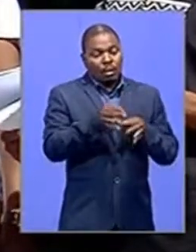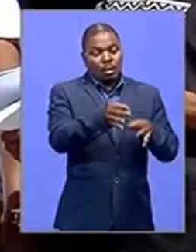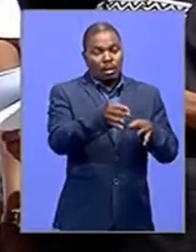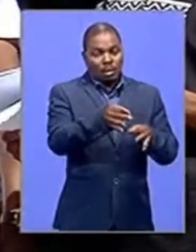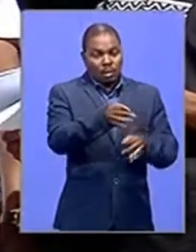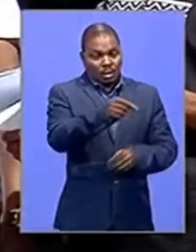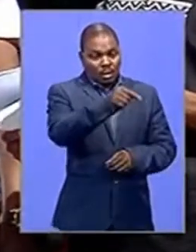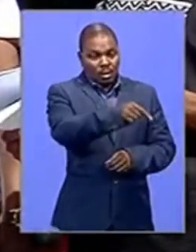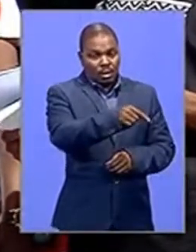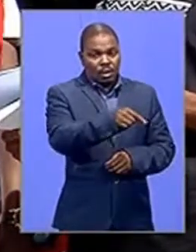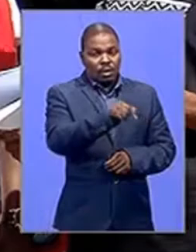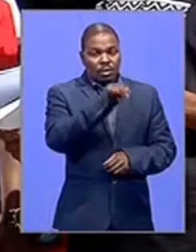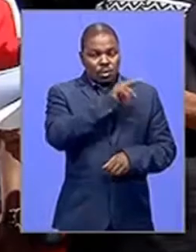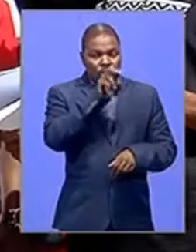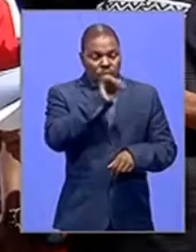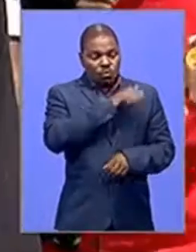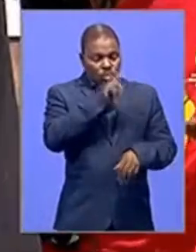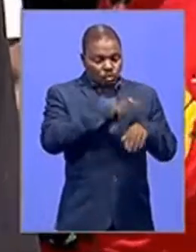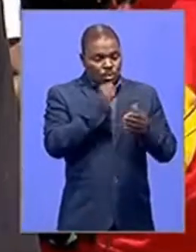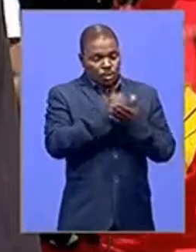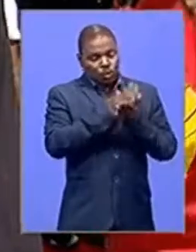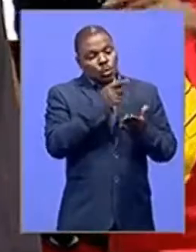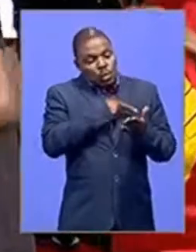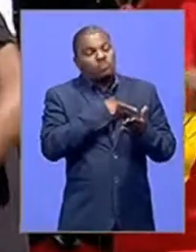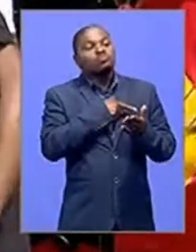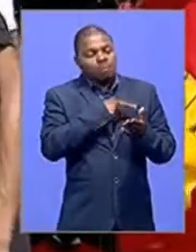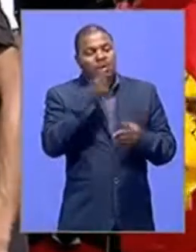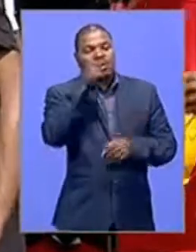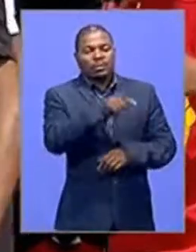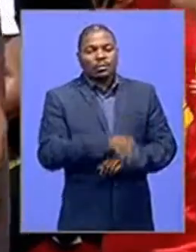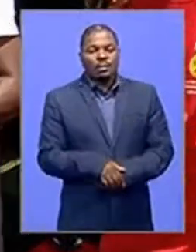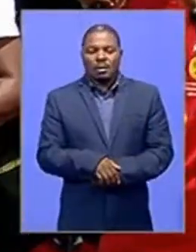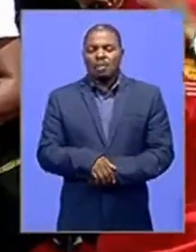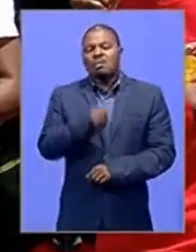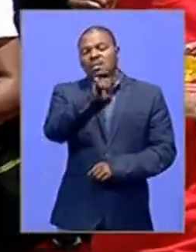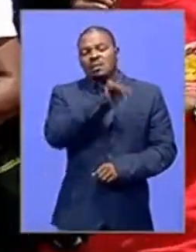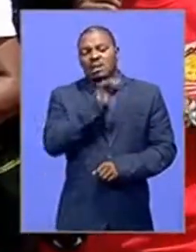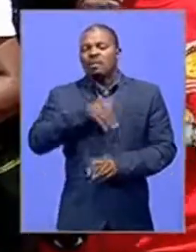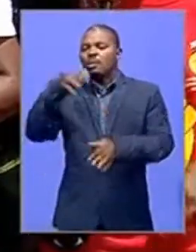should the parties make a reasonable request. Bašomi ba be ba thekgilwe ke mekgatlo e